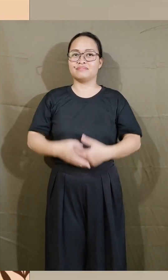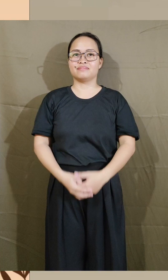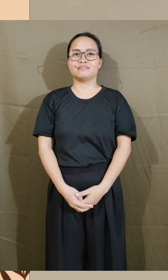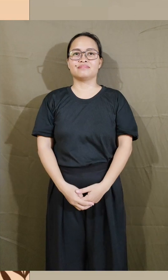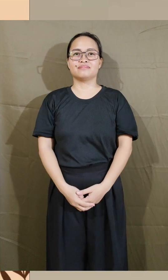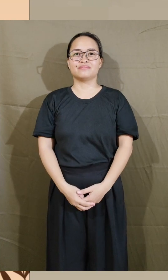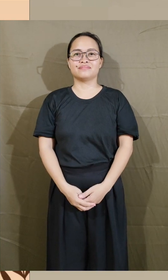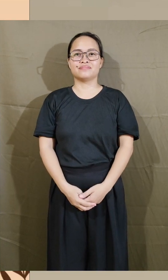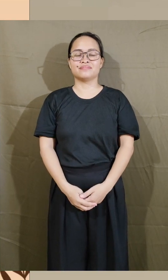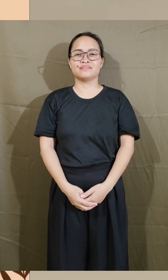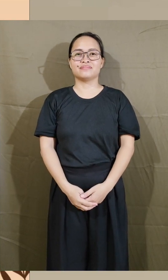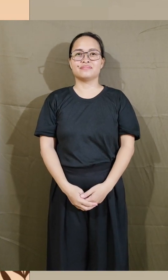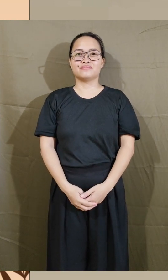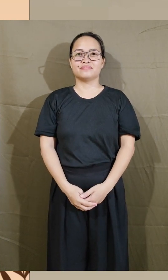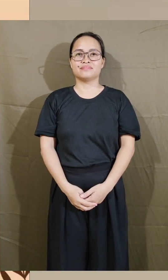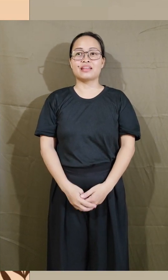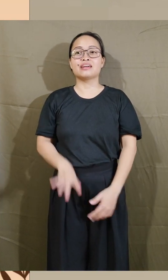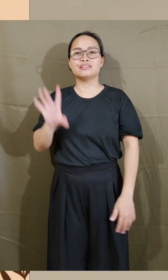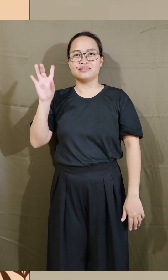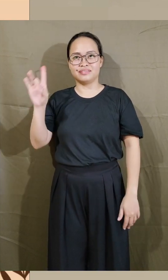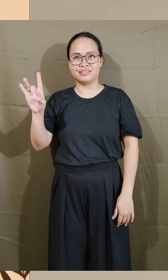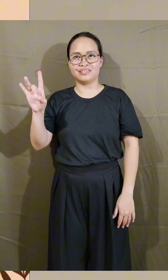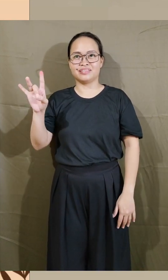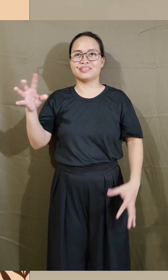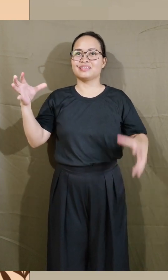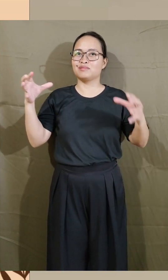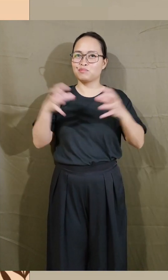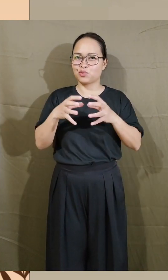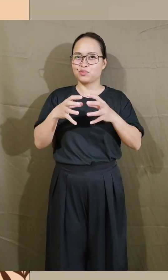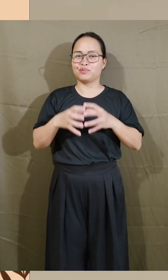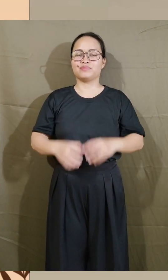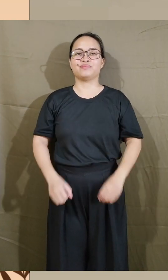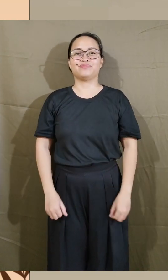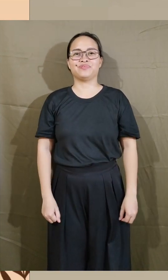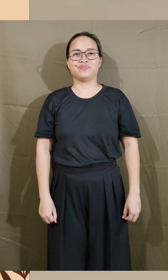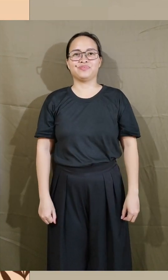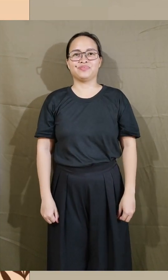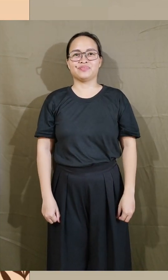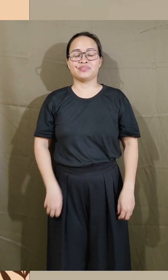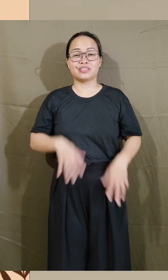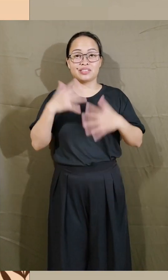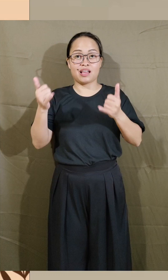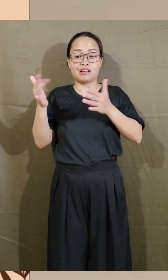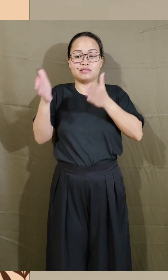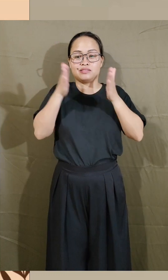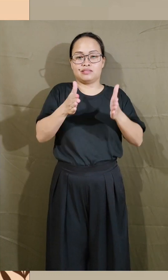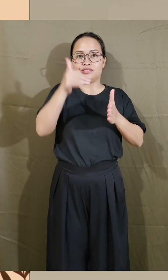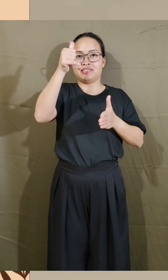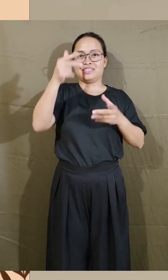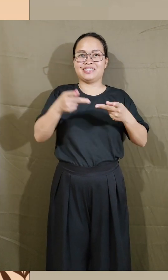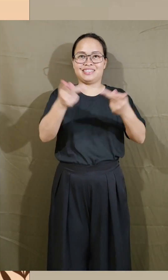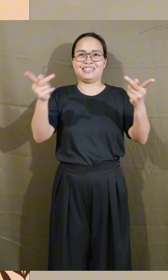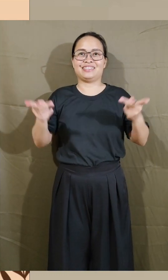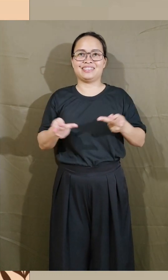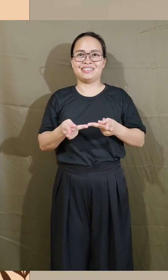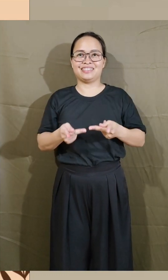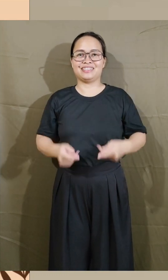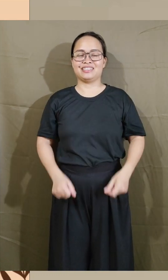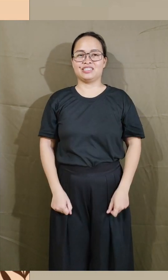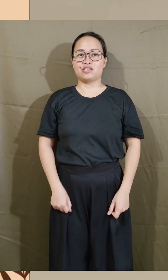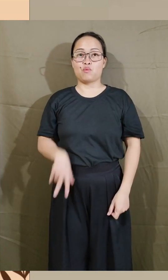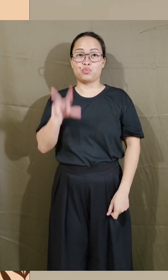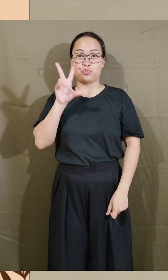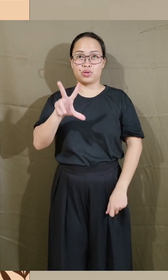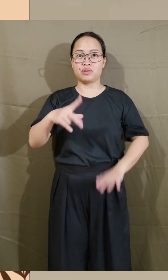So we are left with 8 balls. Now let's proceed to the tens place.